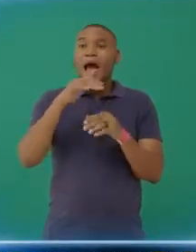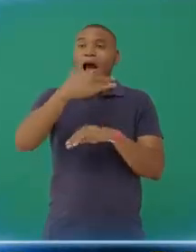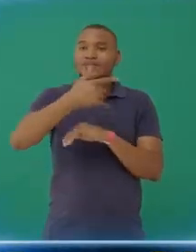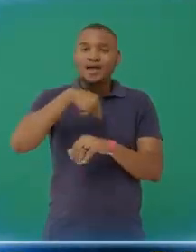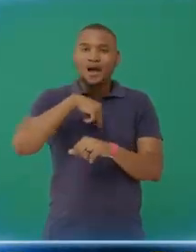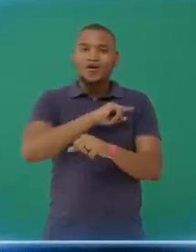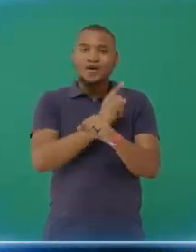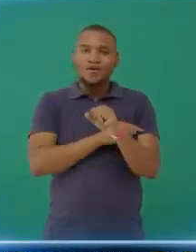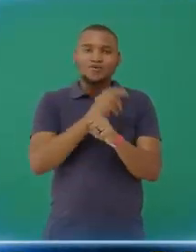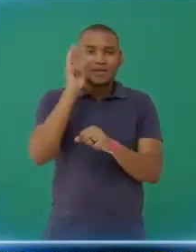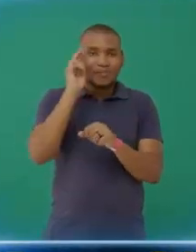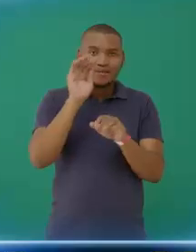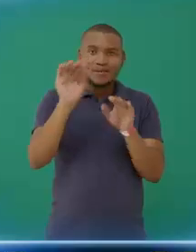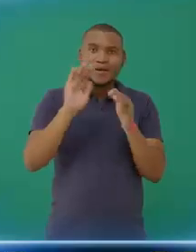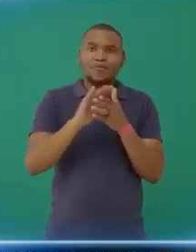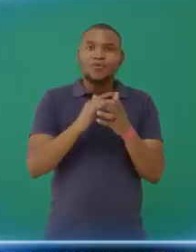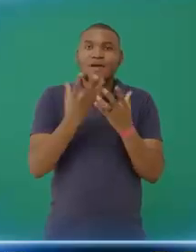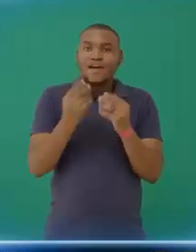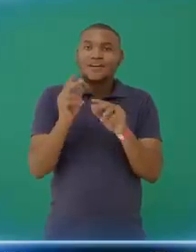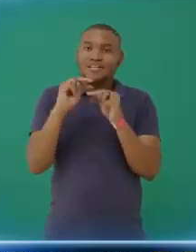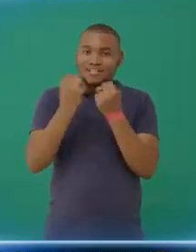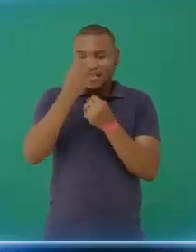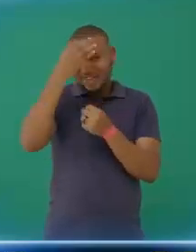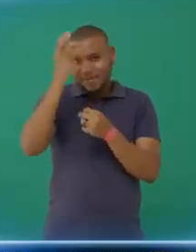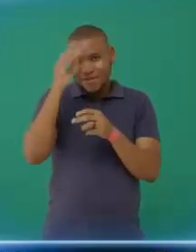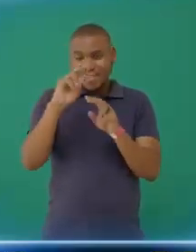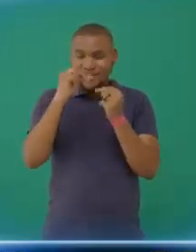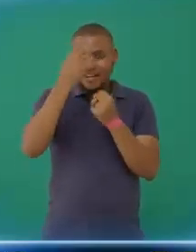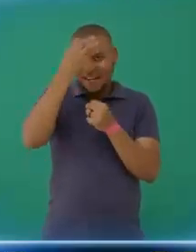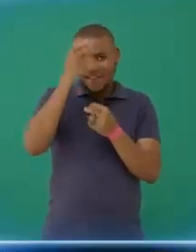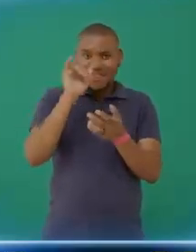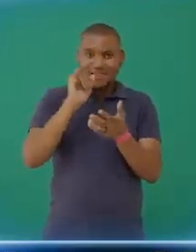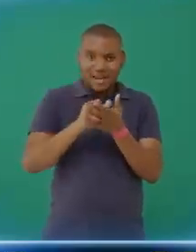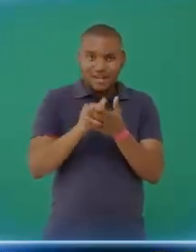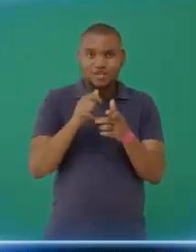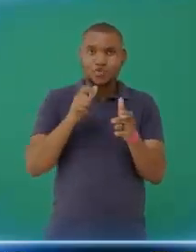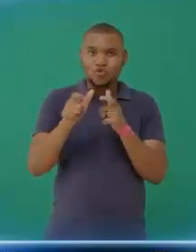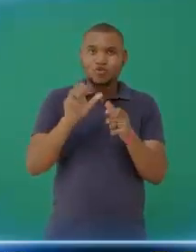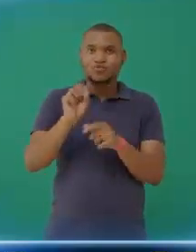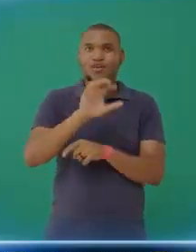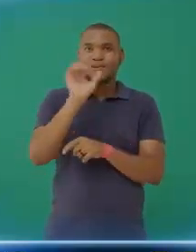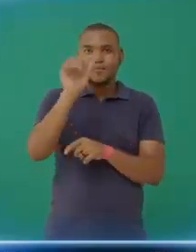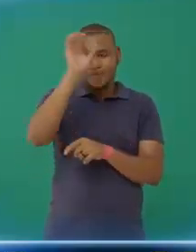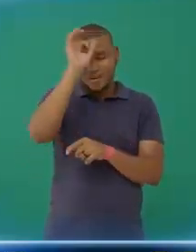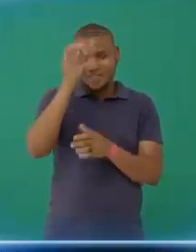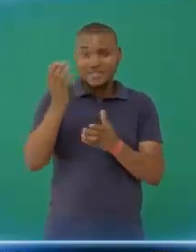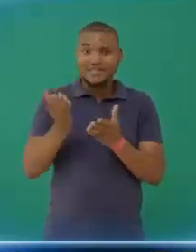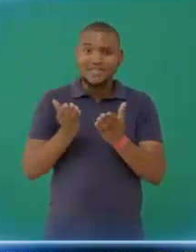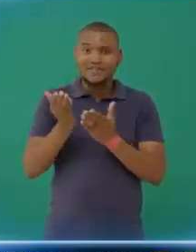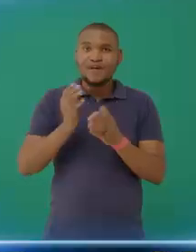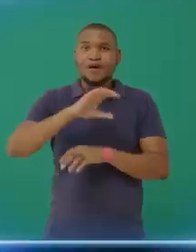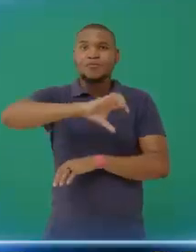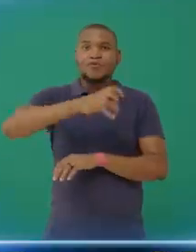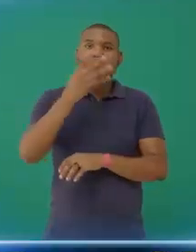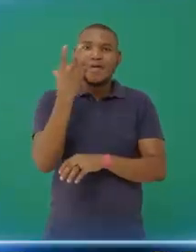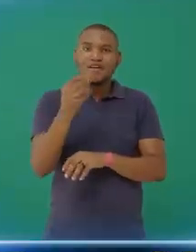remind viewers again that we have a national government that is in control of the South African Police Service. A province will have